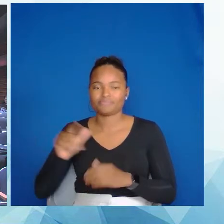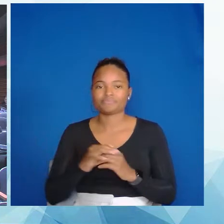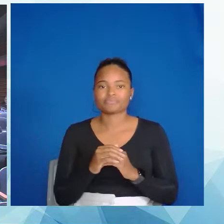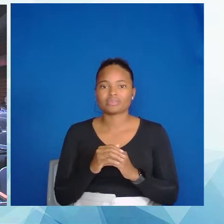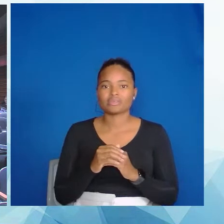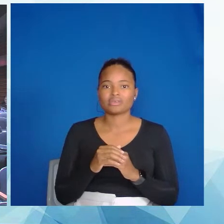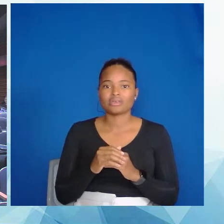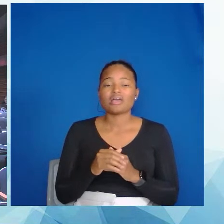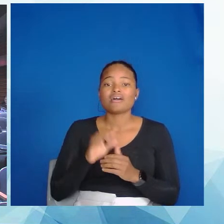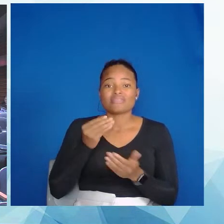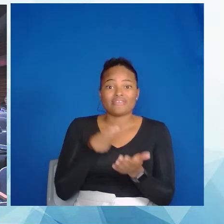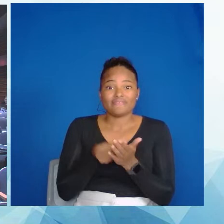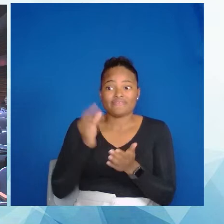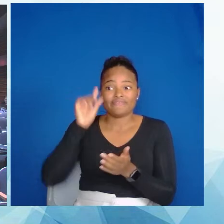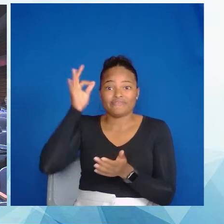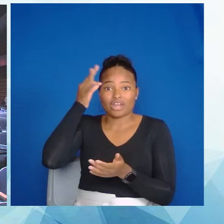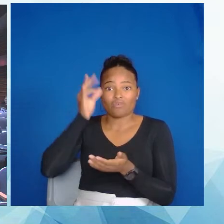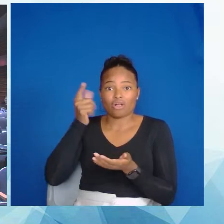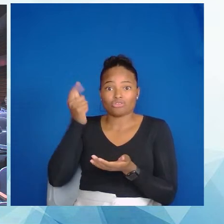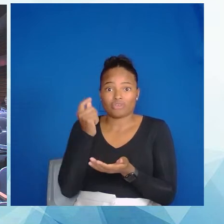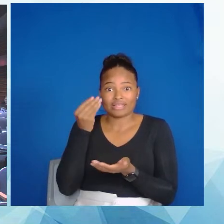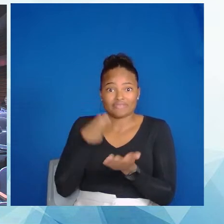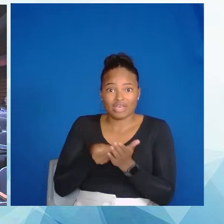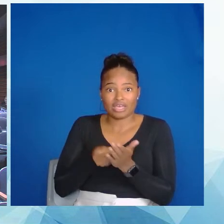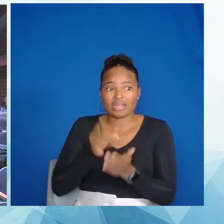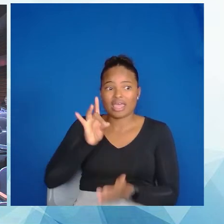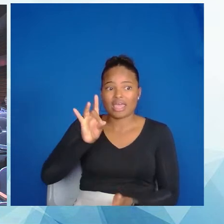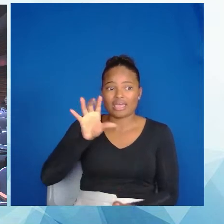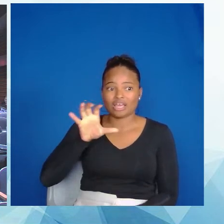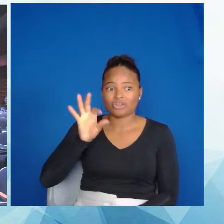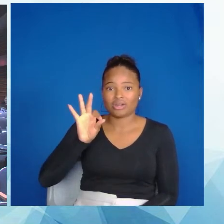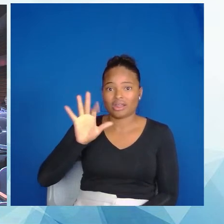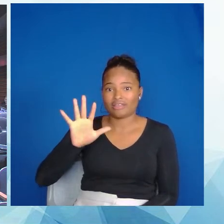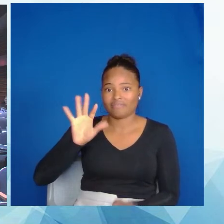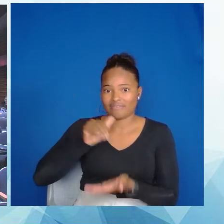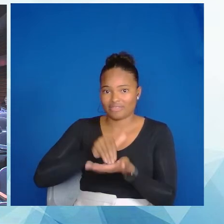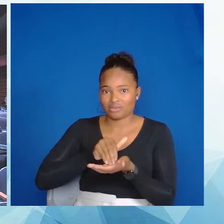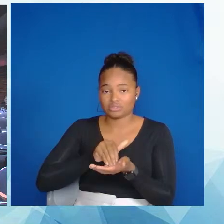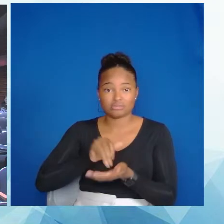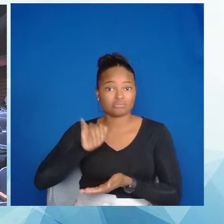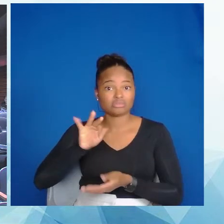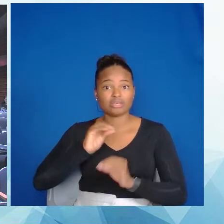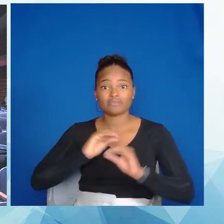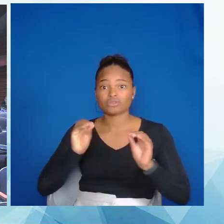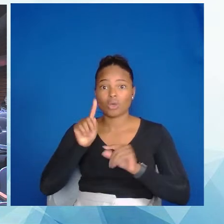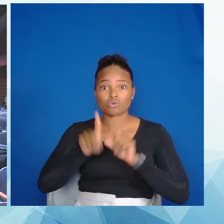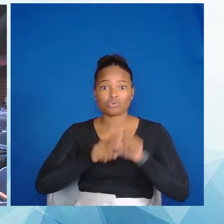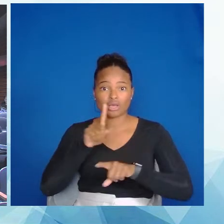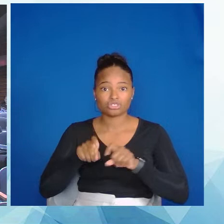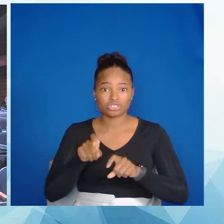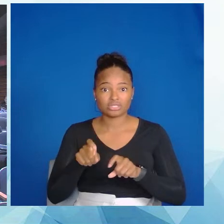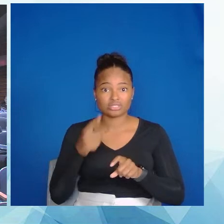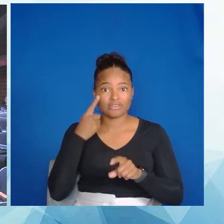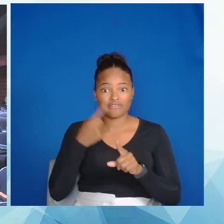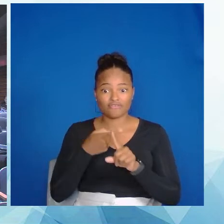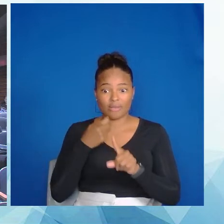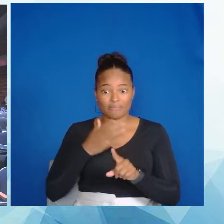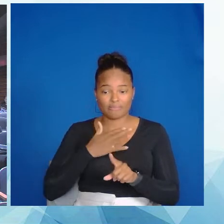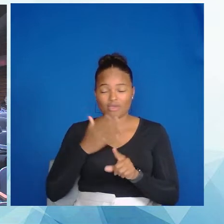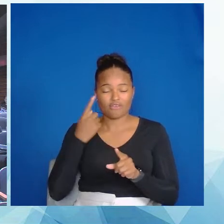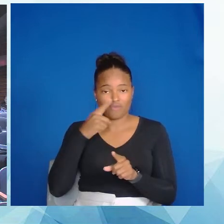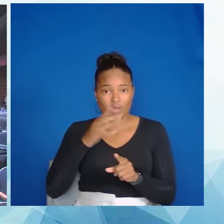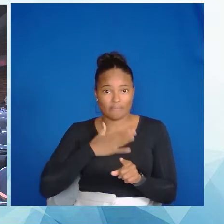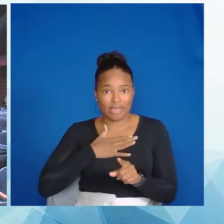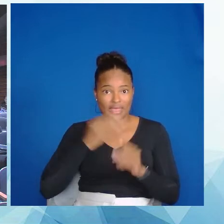fund of $889,000. If there are no questions of the information presented, this concludes my board report.